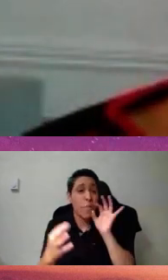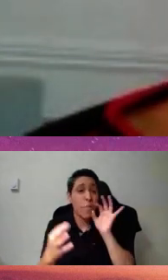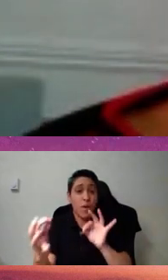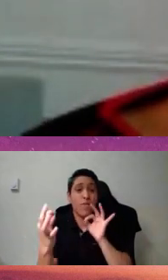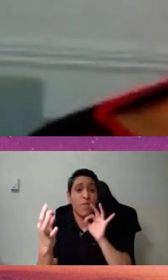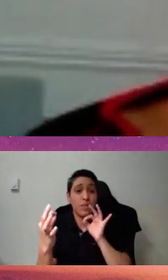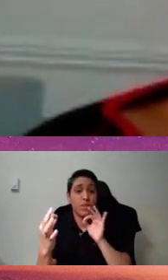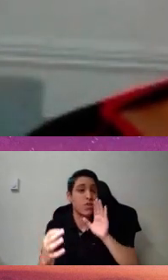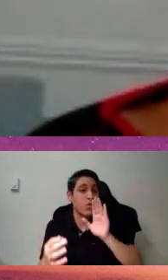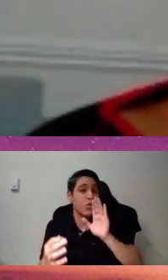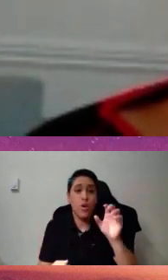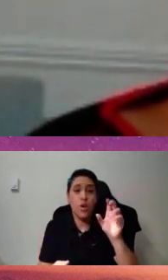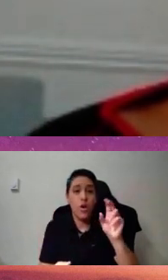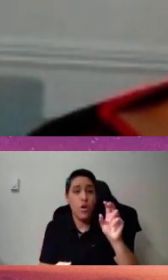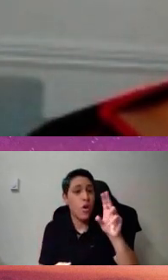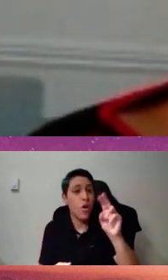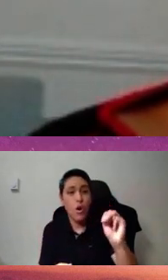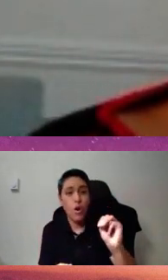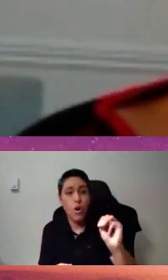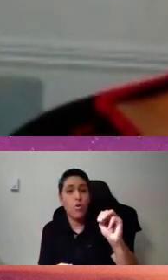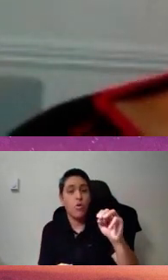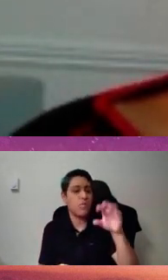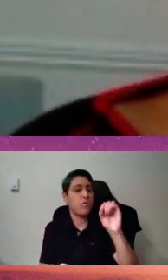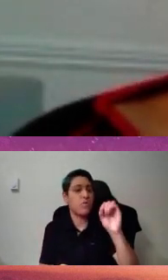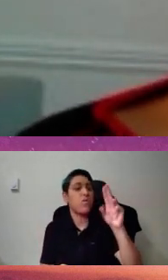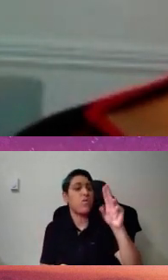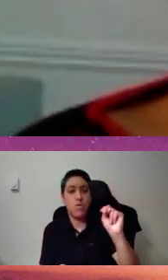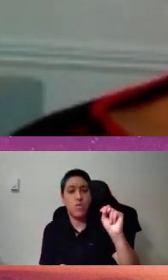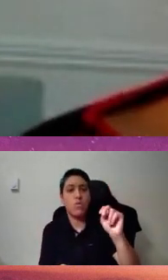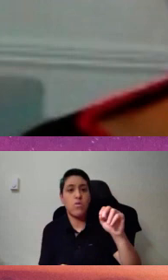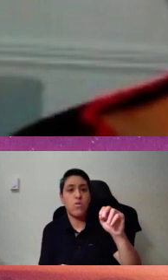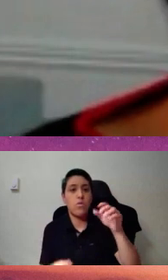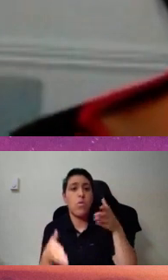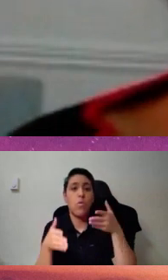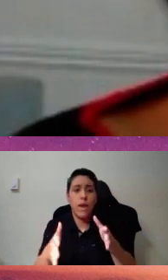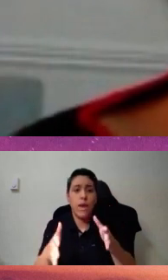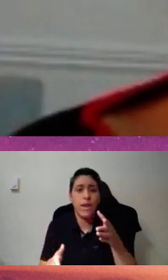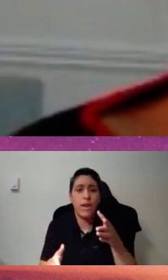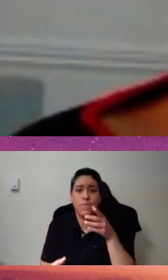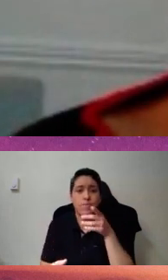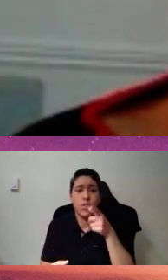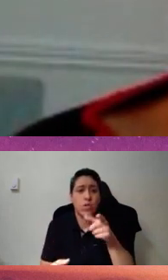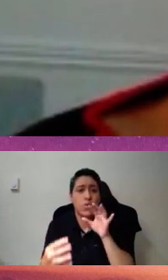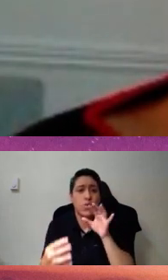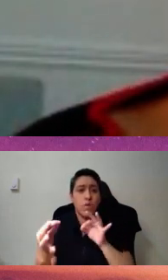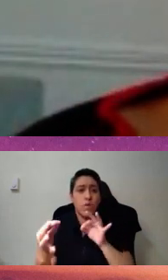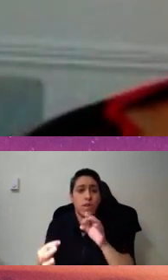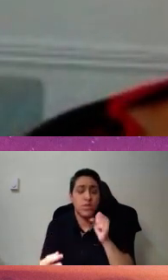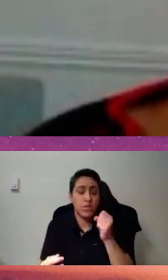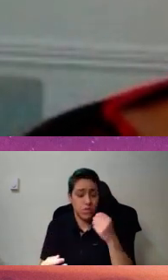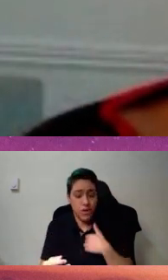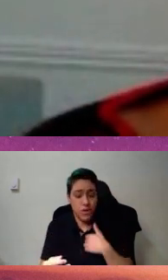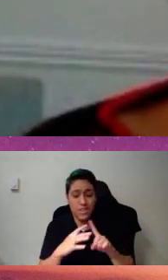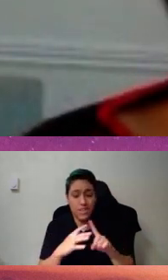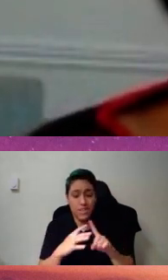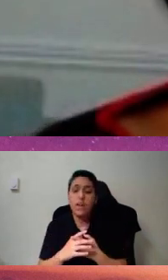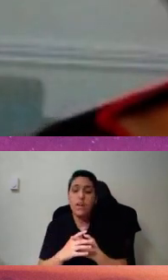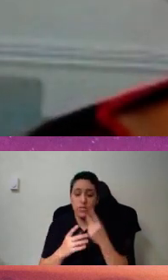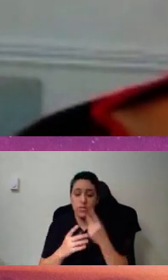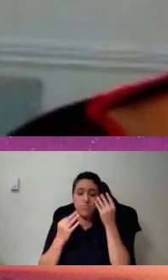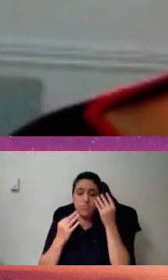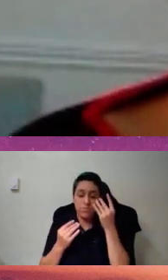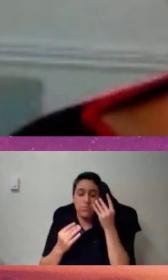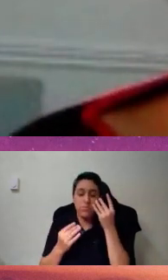Embracing yourself. And so I've come to terms with that. It took me a while, but I'm